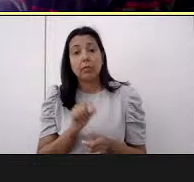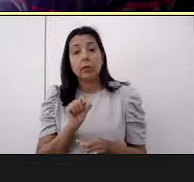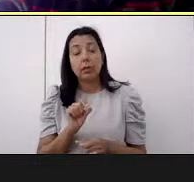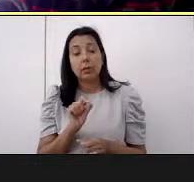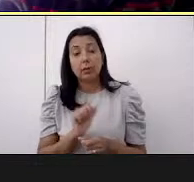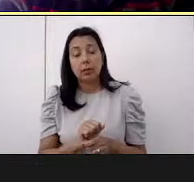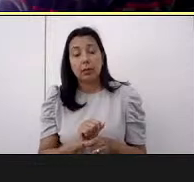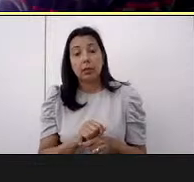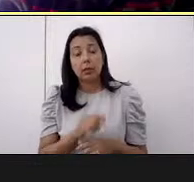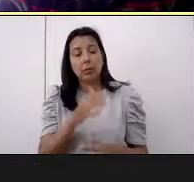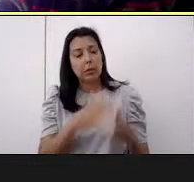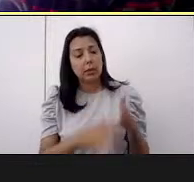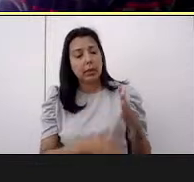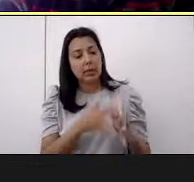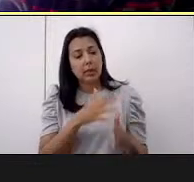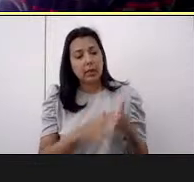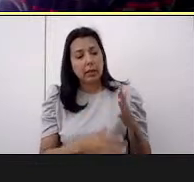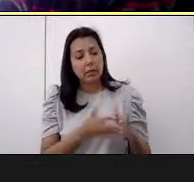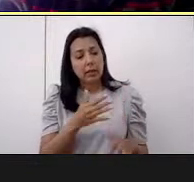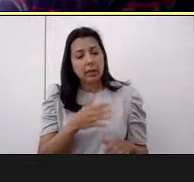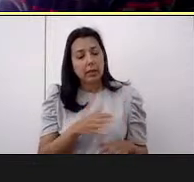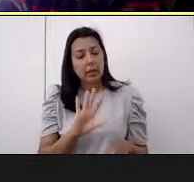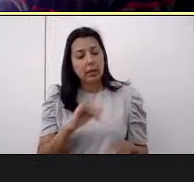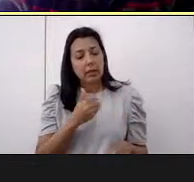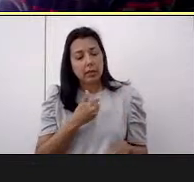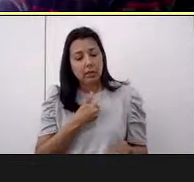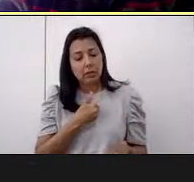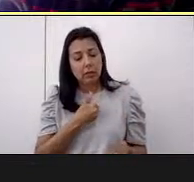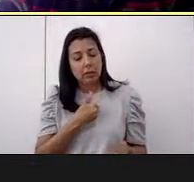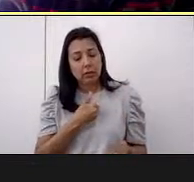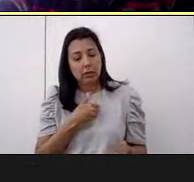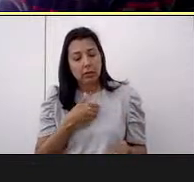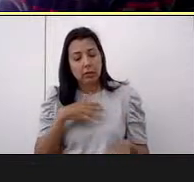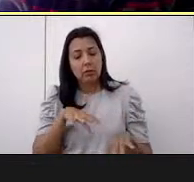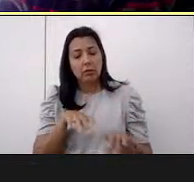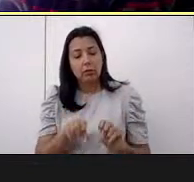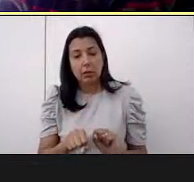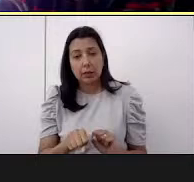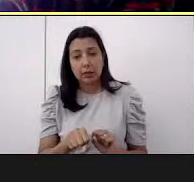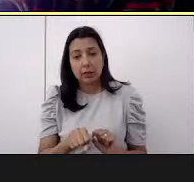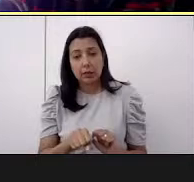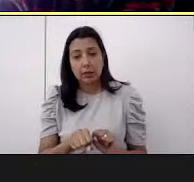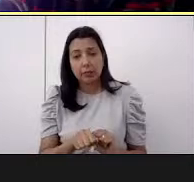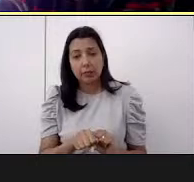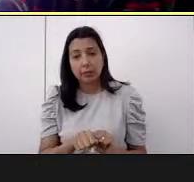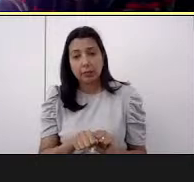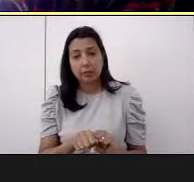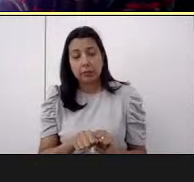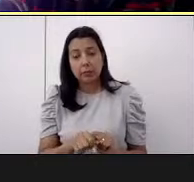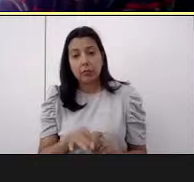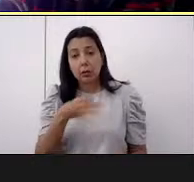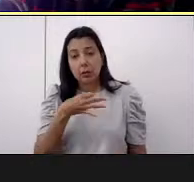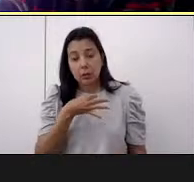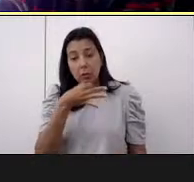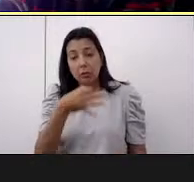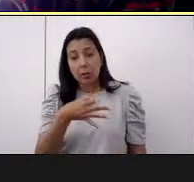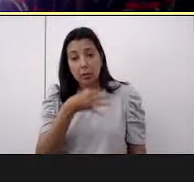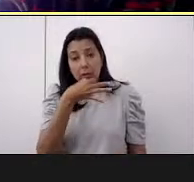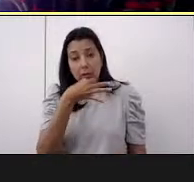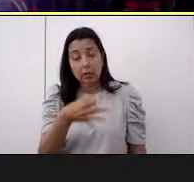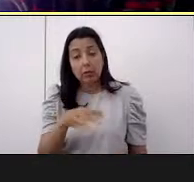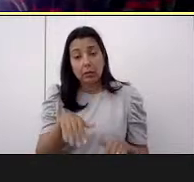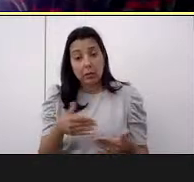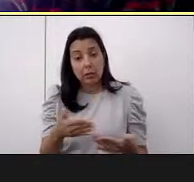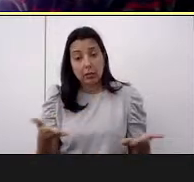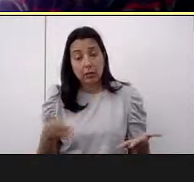such, for example, in France, wearing the Islamic veil in a public space, or the rights